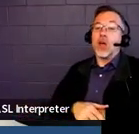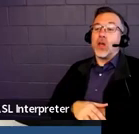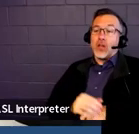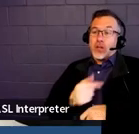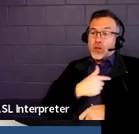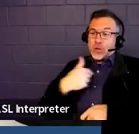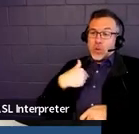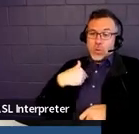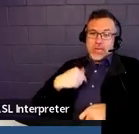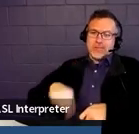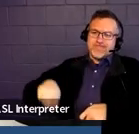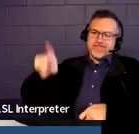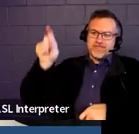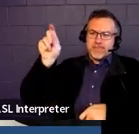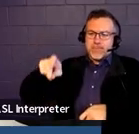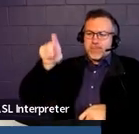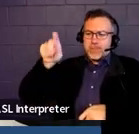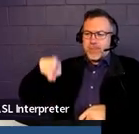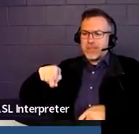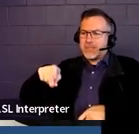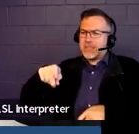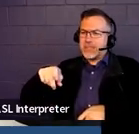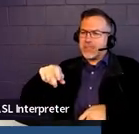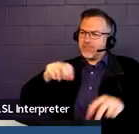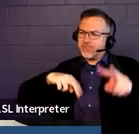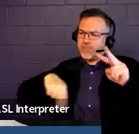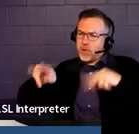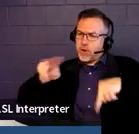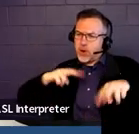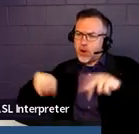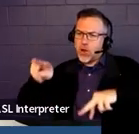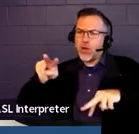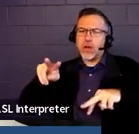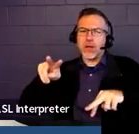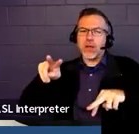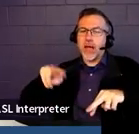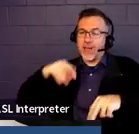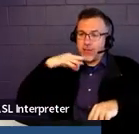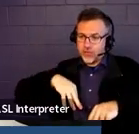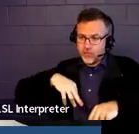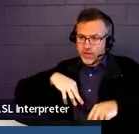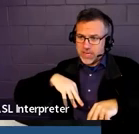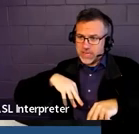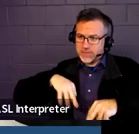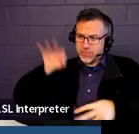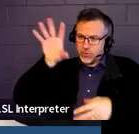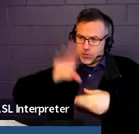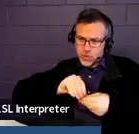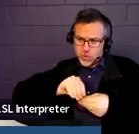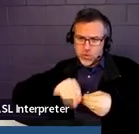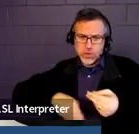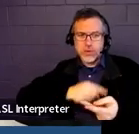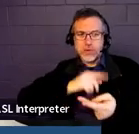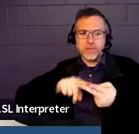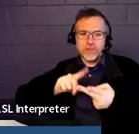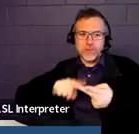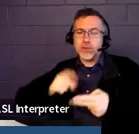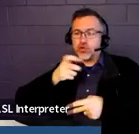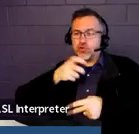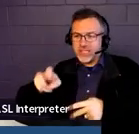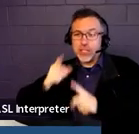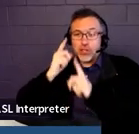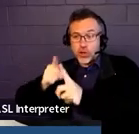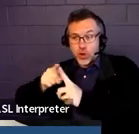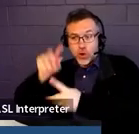look at the credit accumulation, the transition goal attainment, and the functional